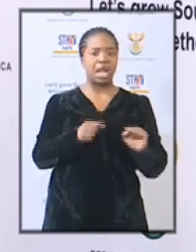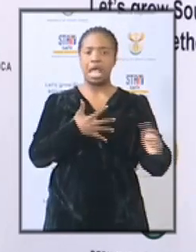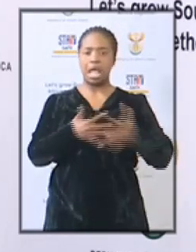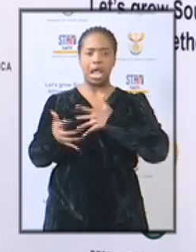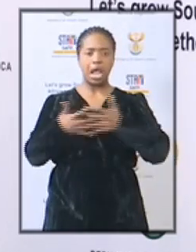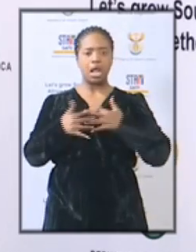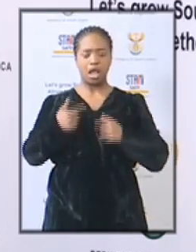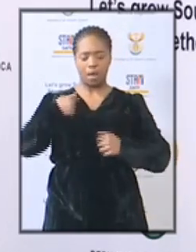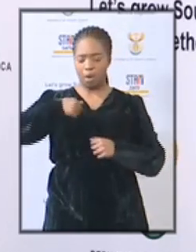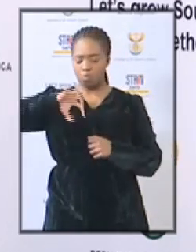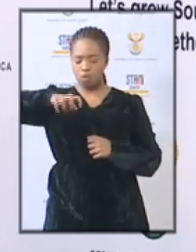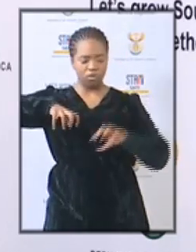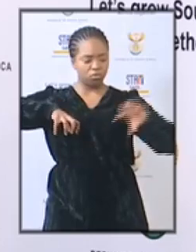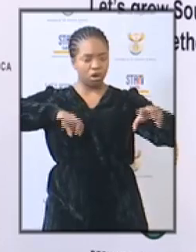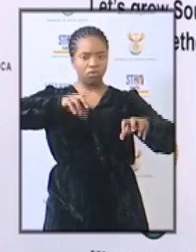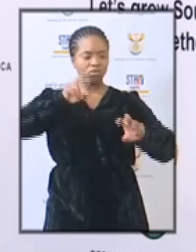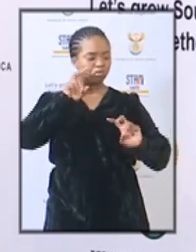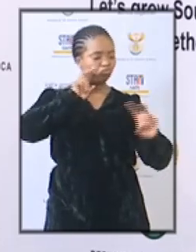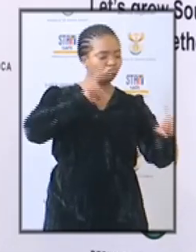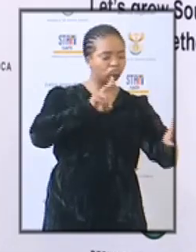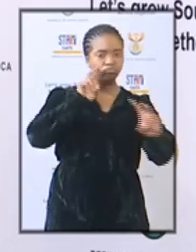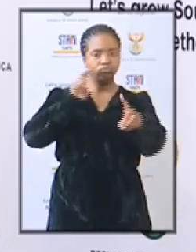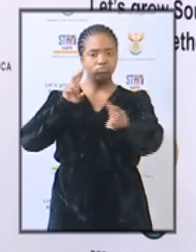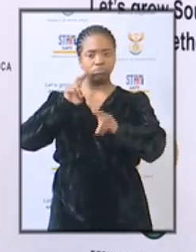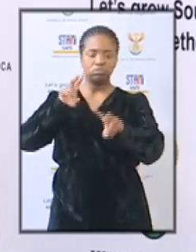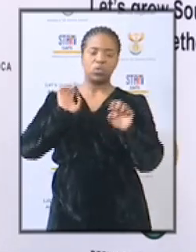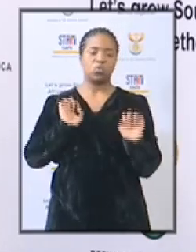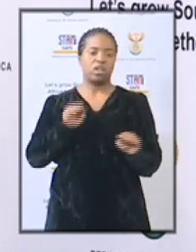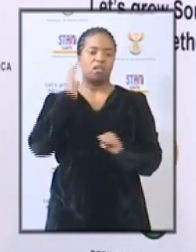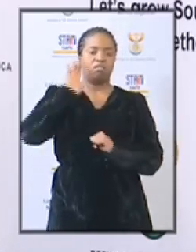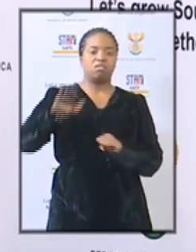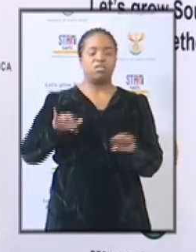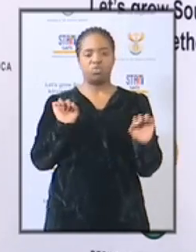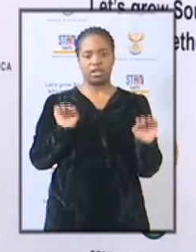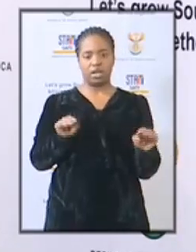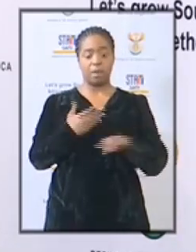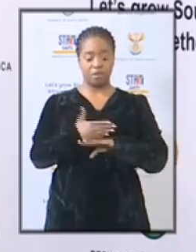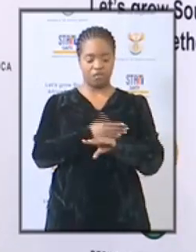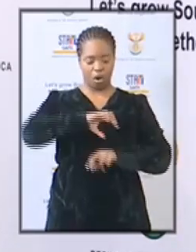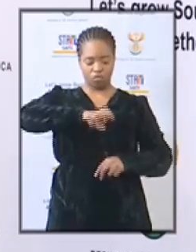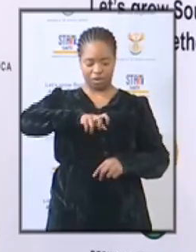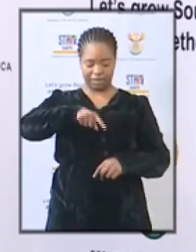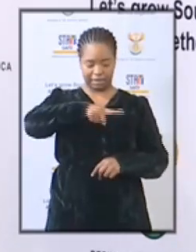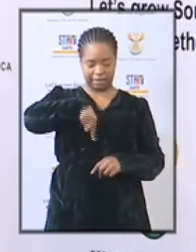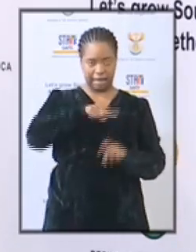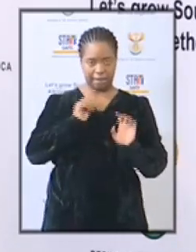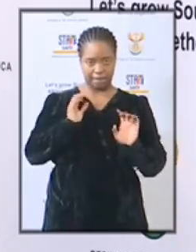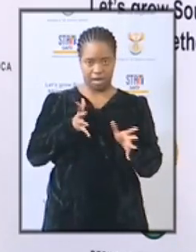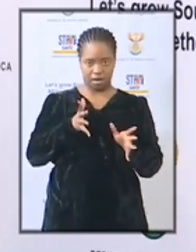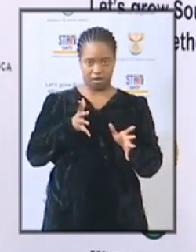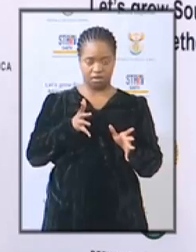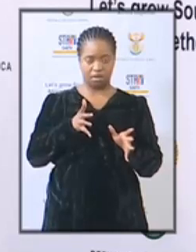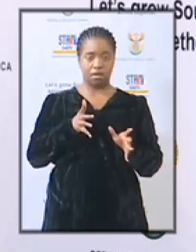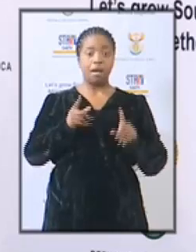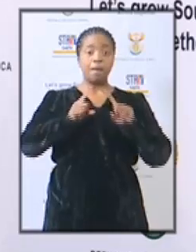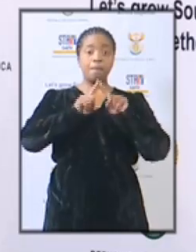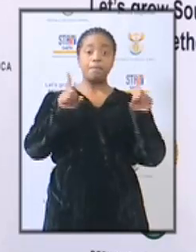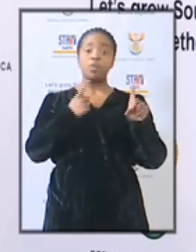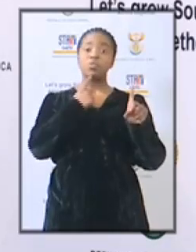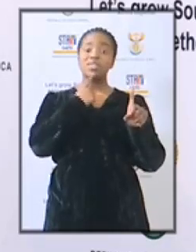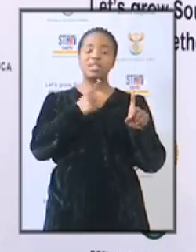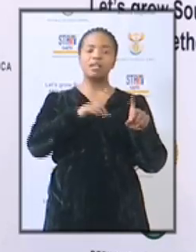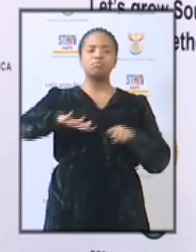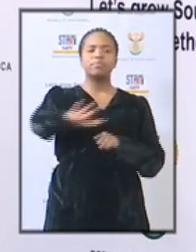South African within those facilities. But we also emphasize that in our direction, within their